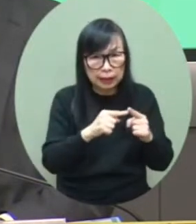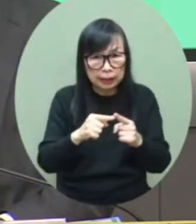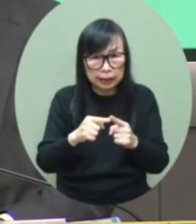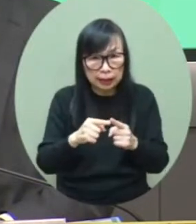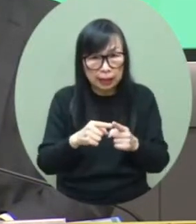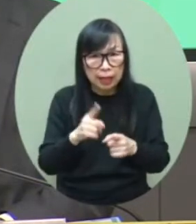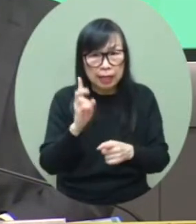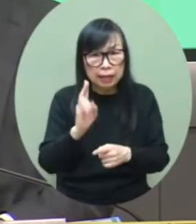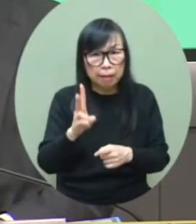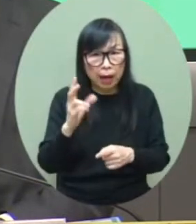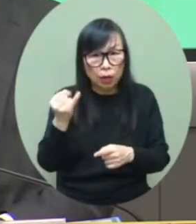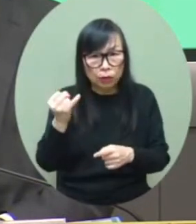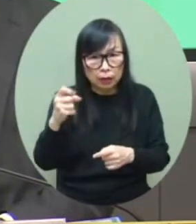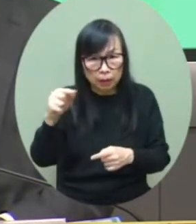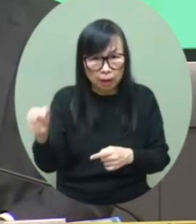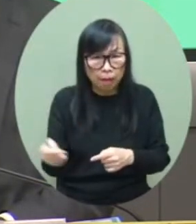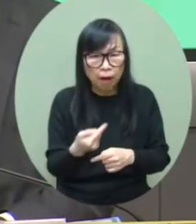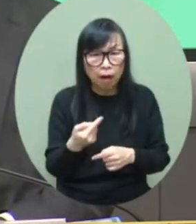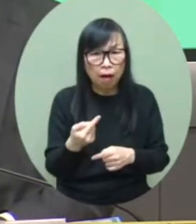quota arrangement. So